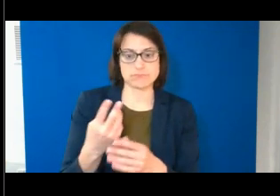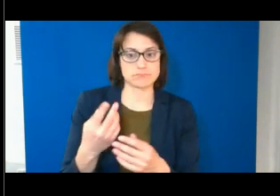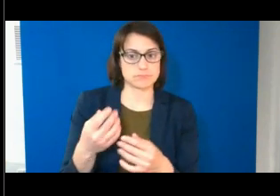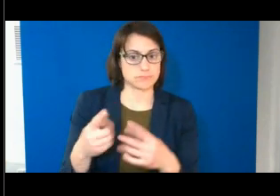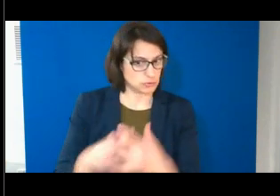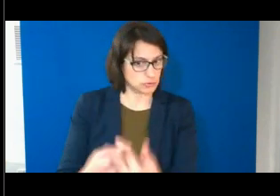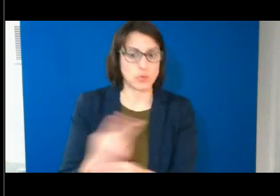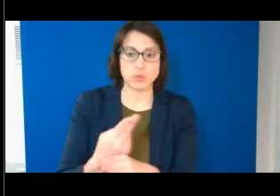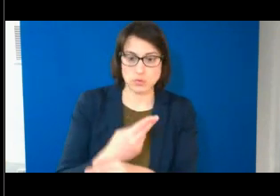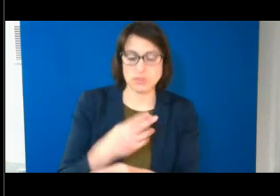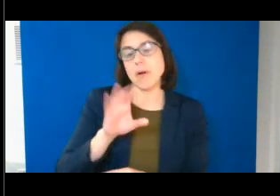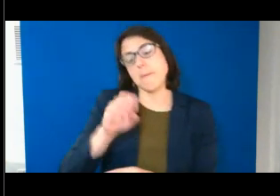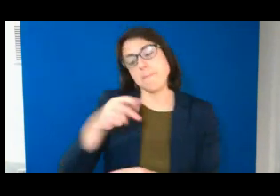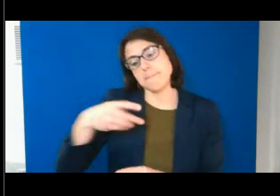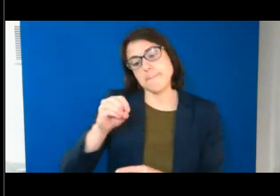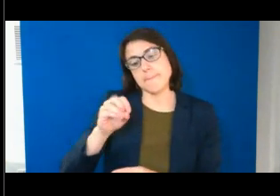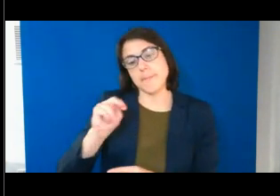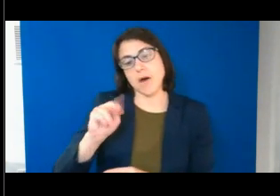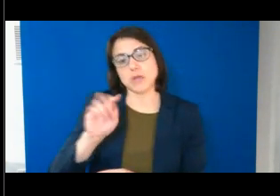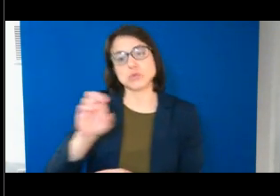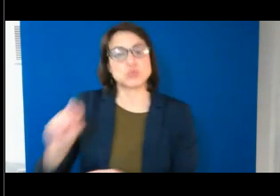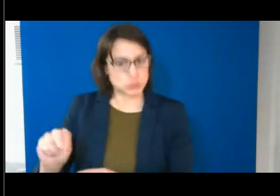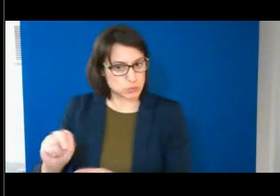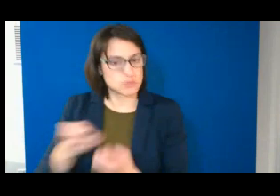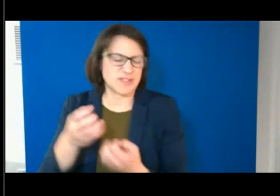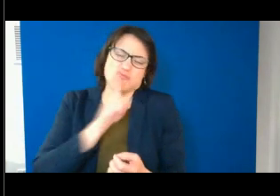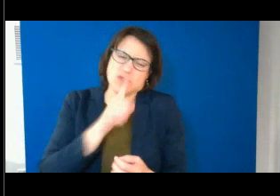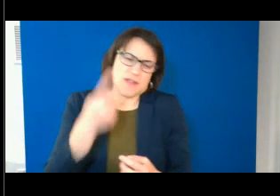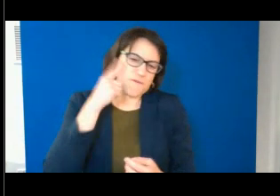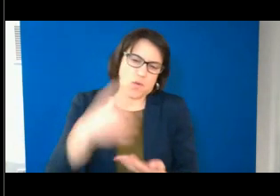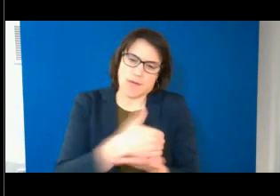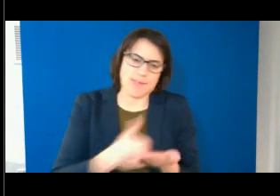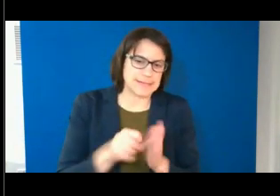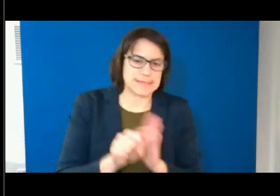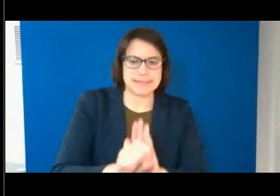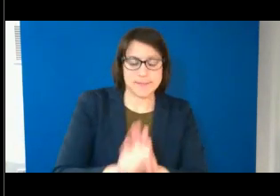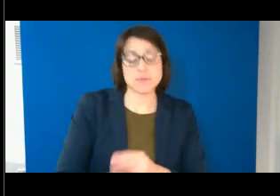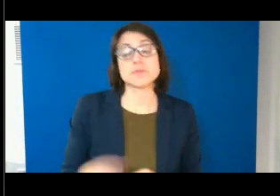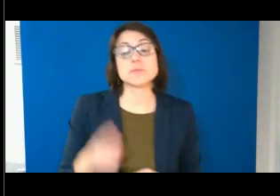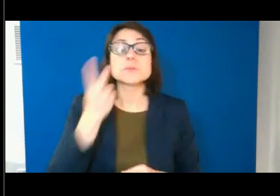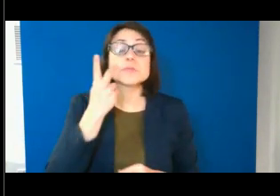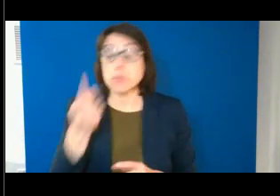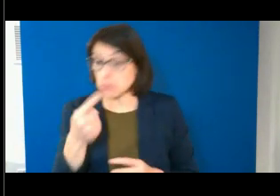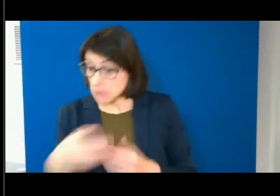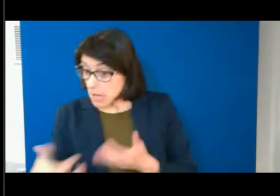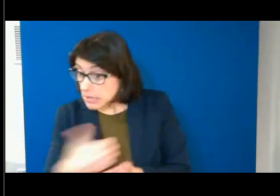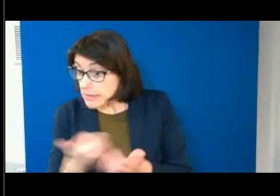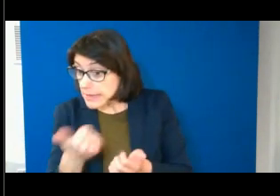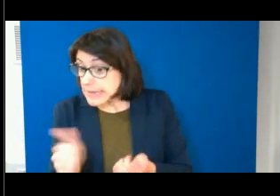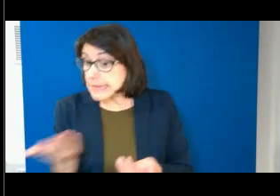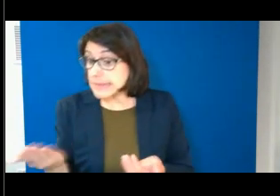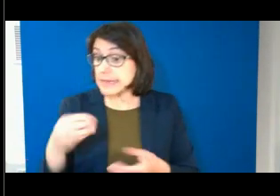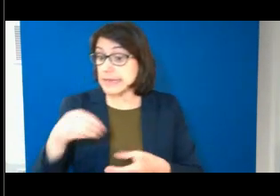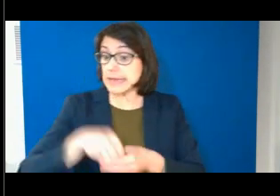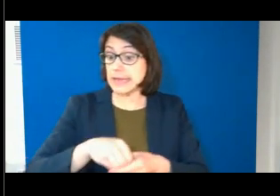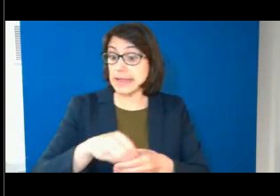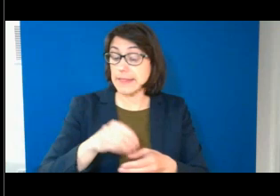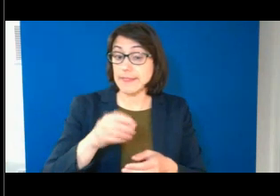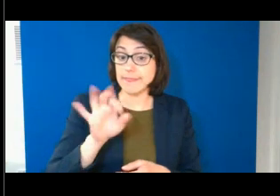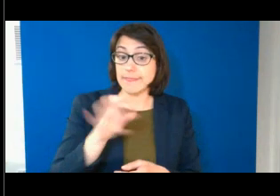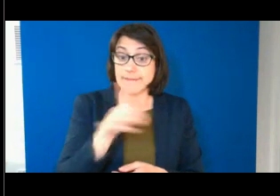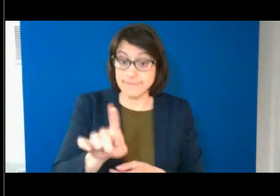with our filters. These are really for sampling, just to see, does it pick up anything in the field. These are deployed at two rivers, one